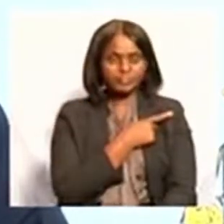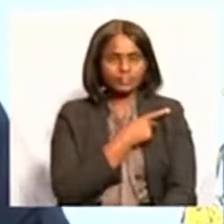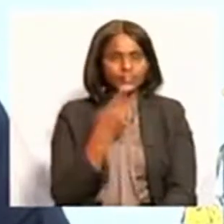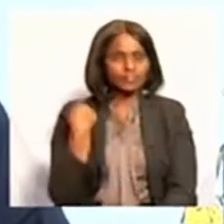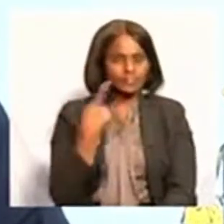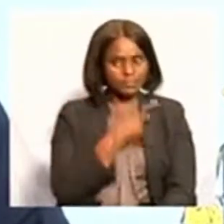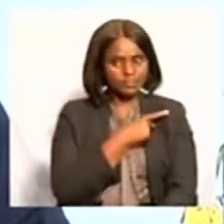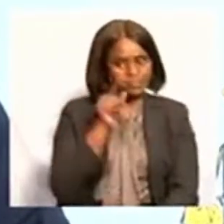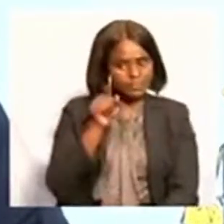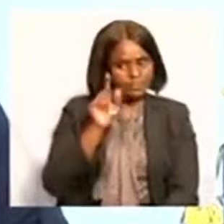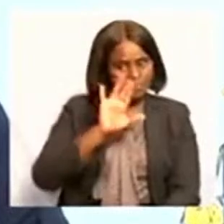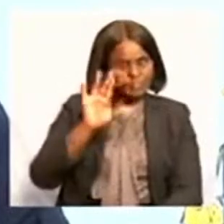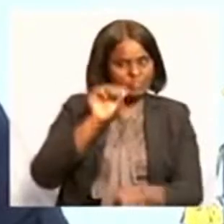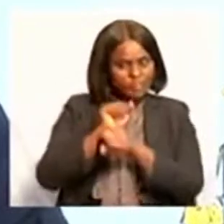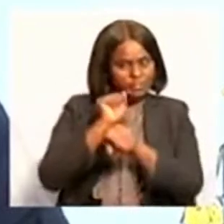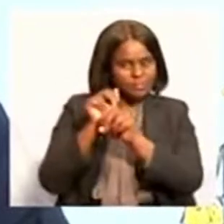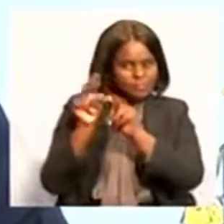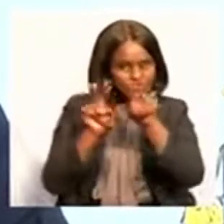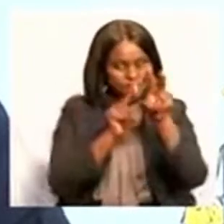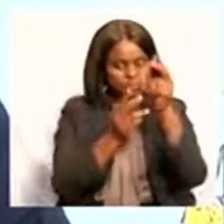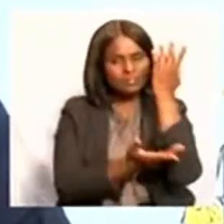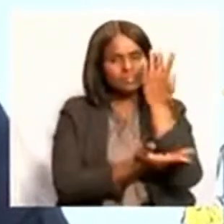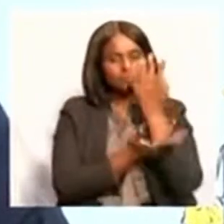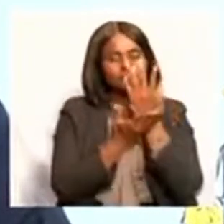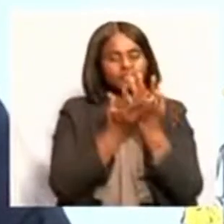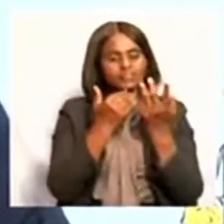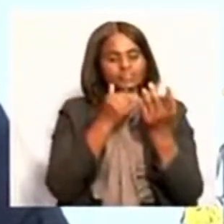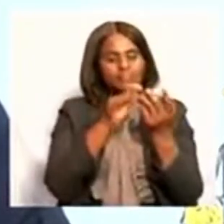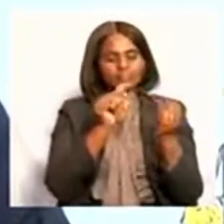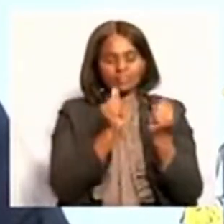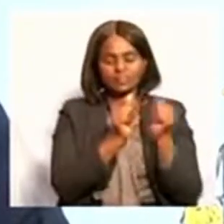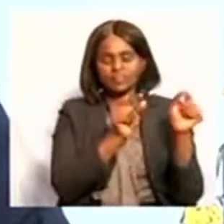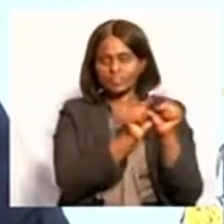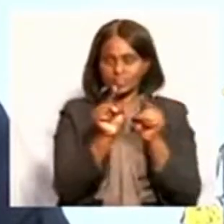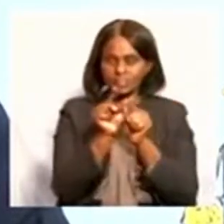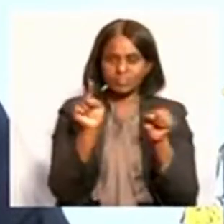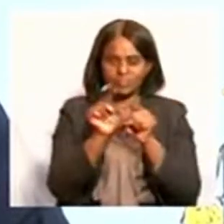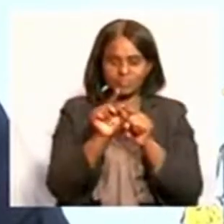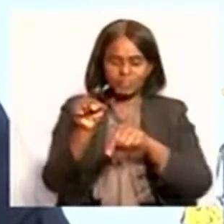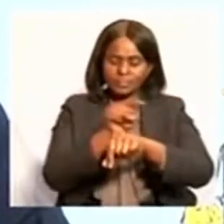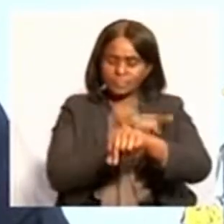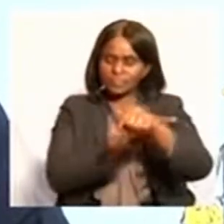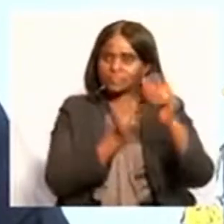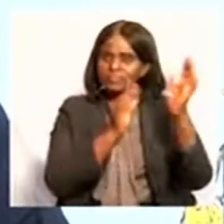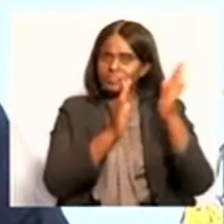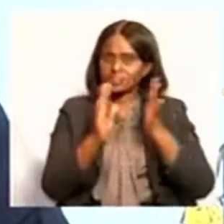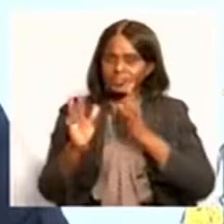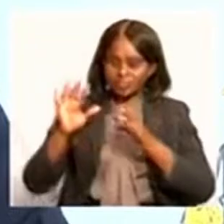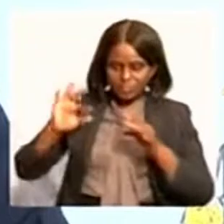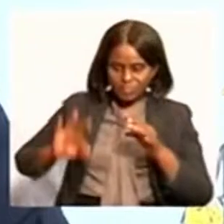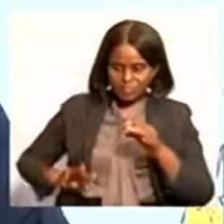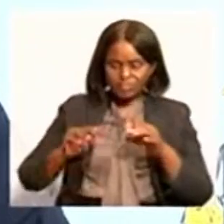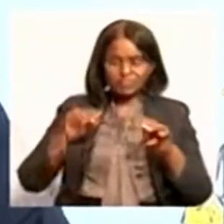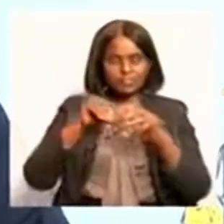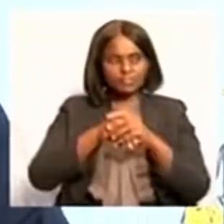Parliament's oversight function is enhanced. Okay. Then also the long-term benefits also